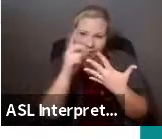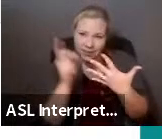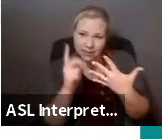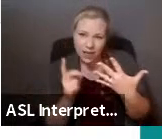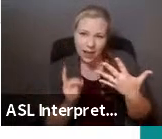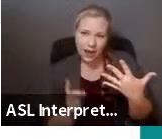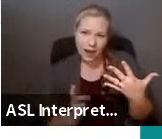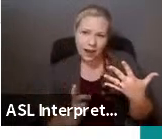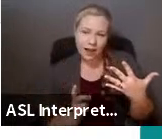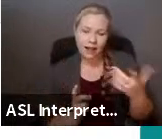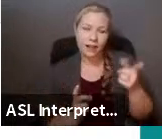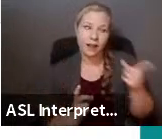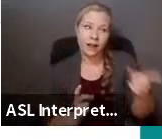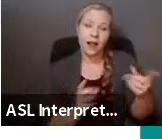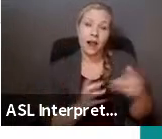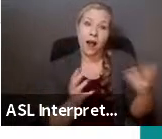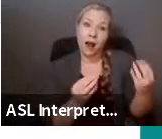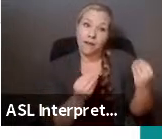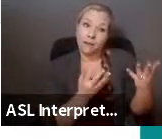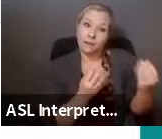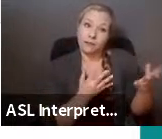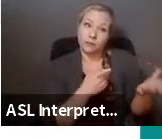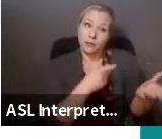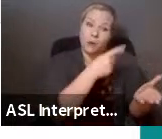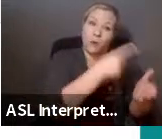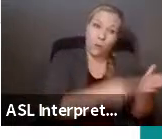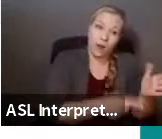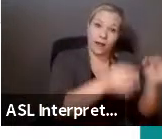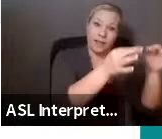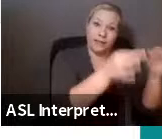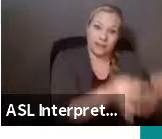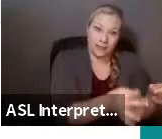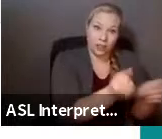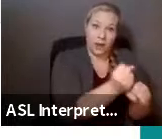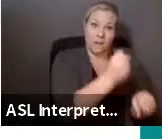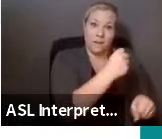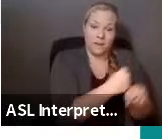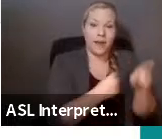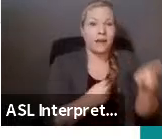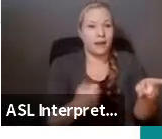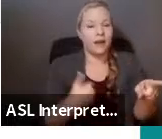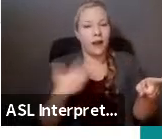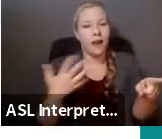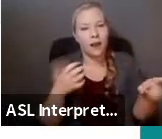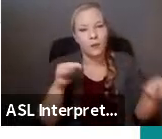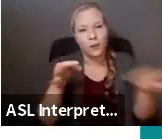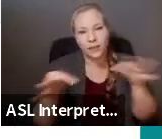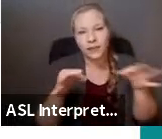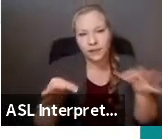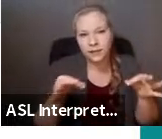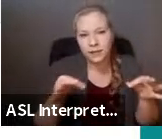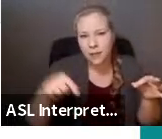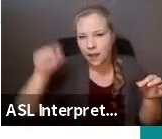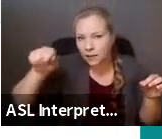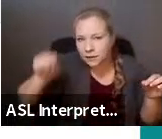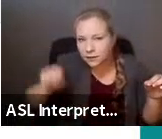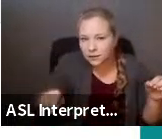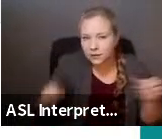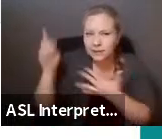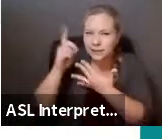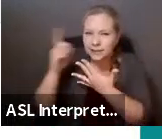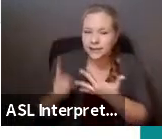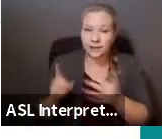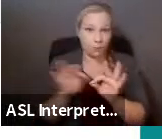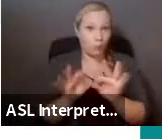made. But I wanted to really explain that because there's a lot of great and important elements.